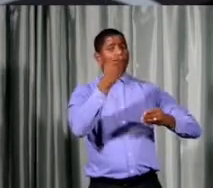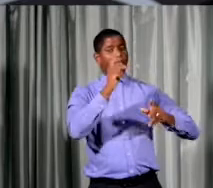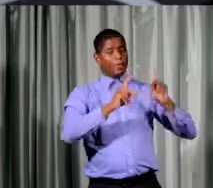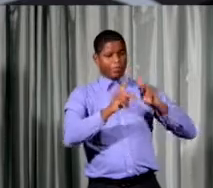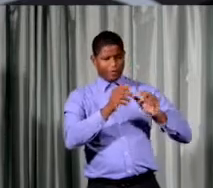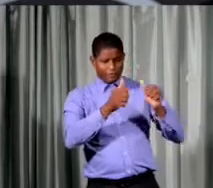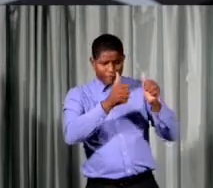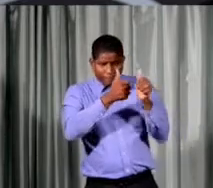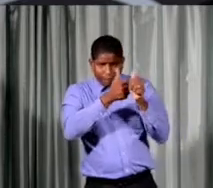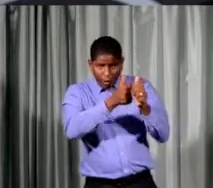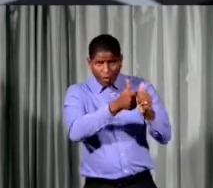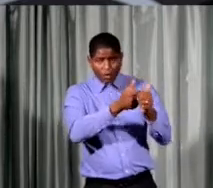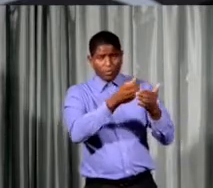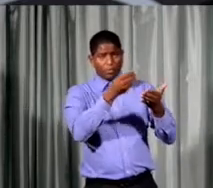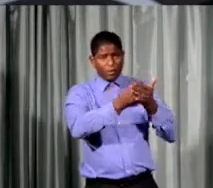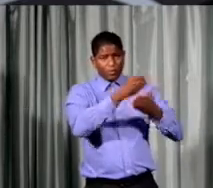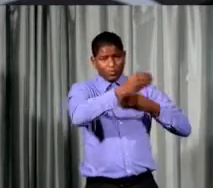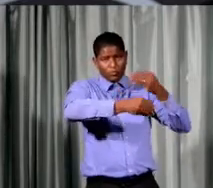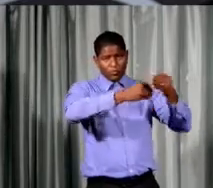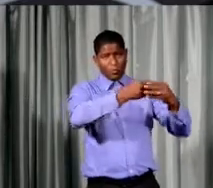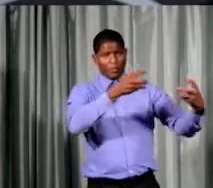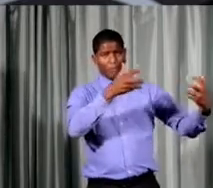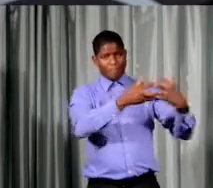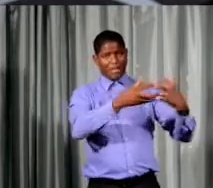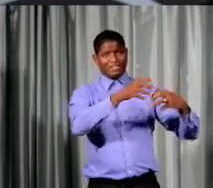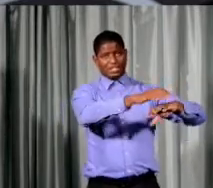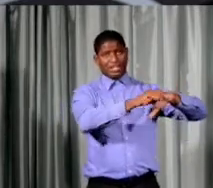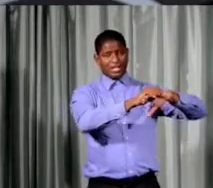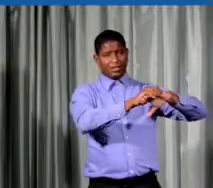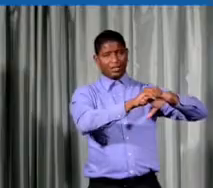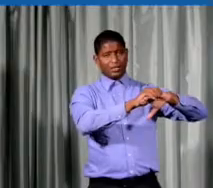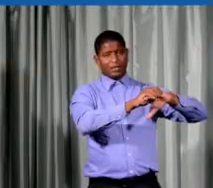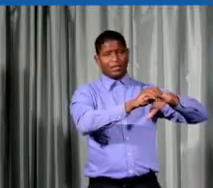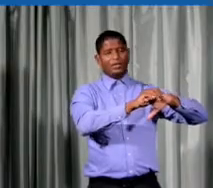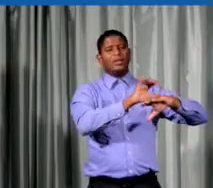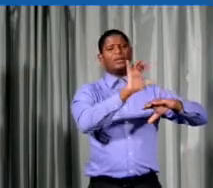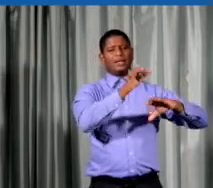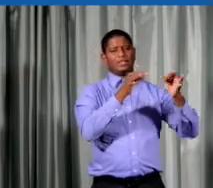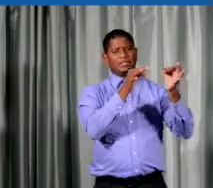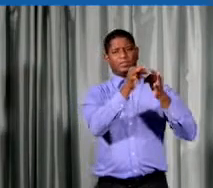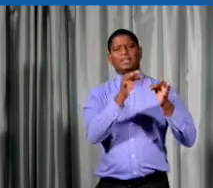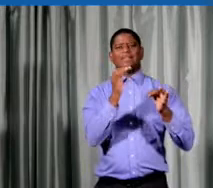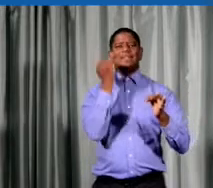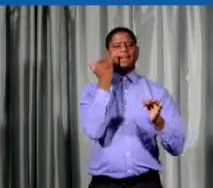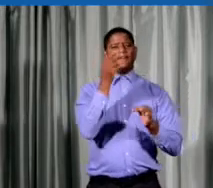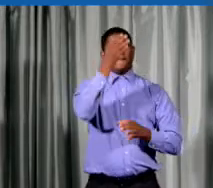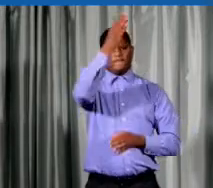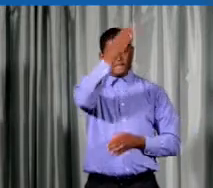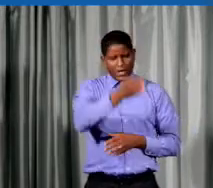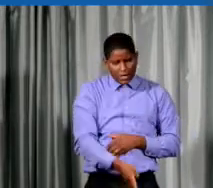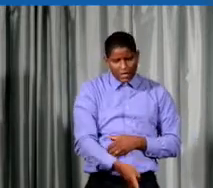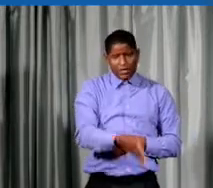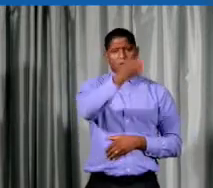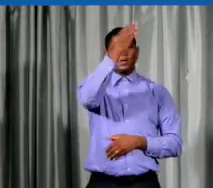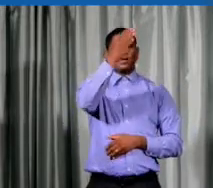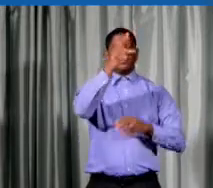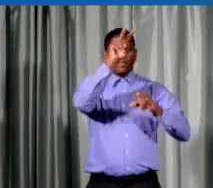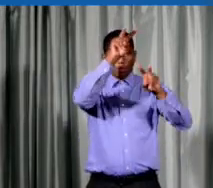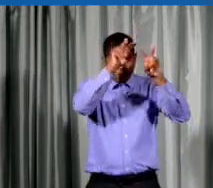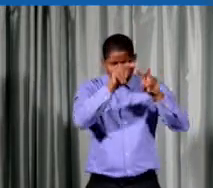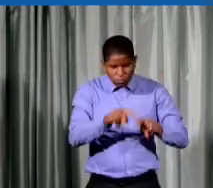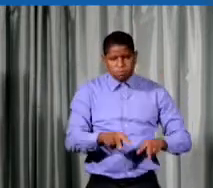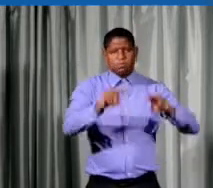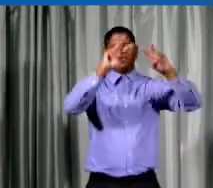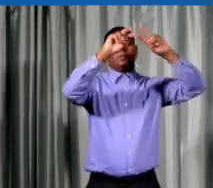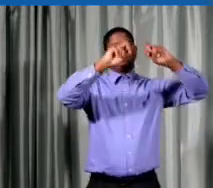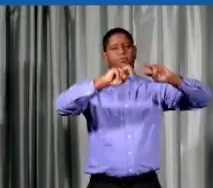the English system, who were colonies of England, would call this vertical analysis.